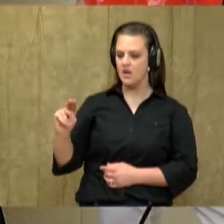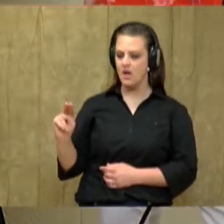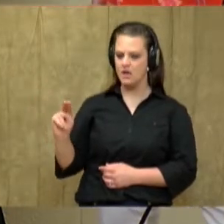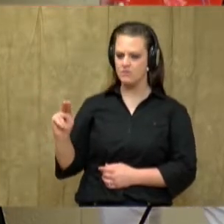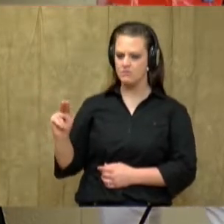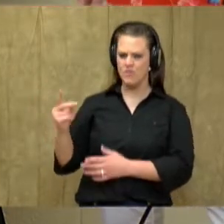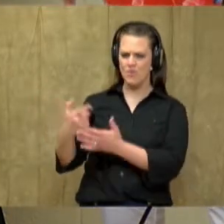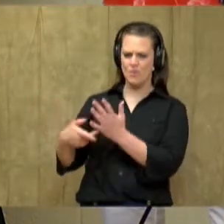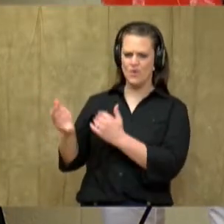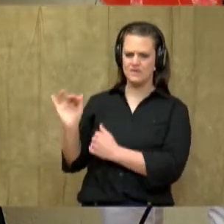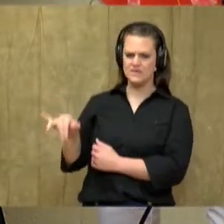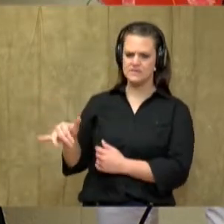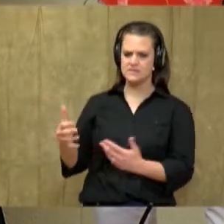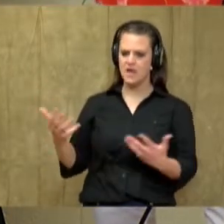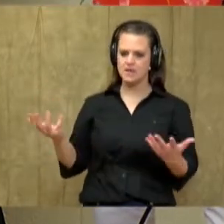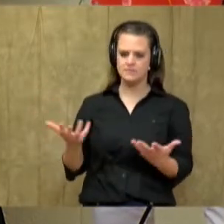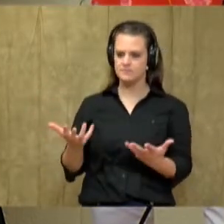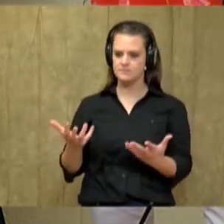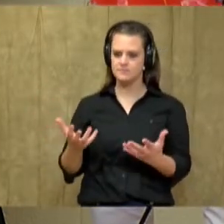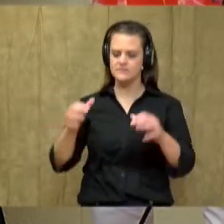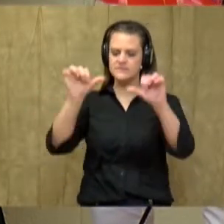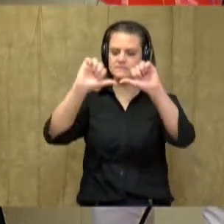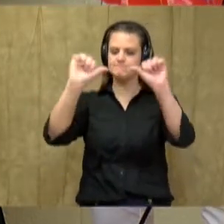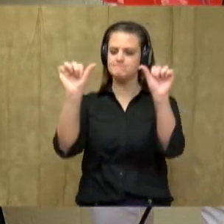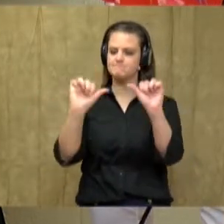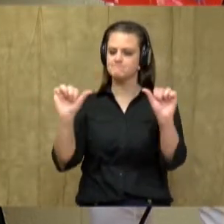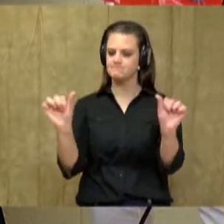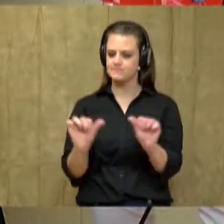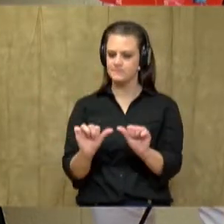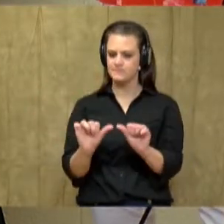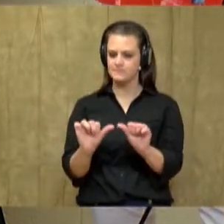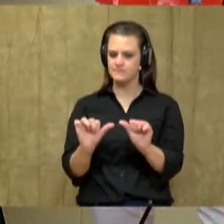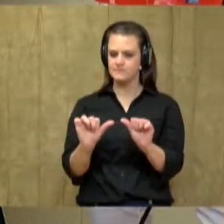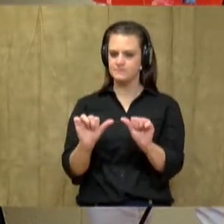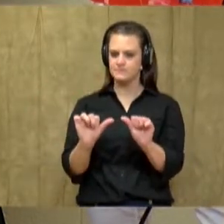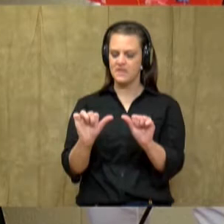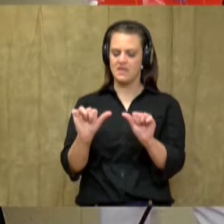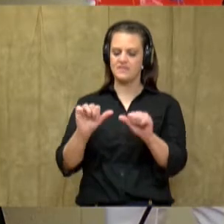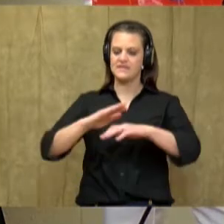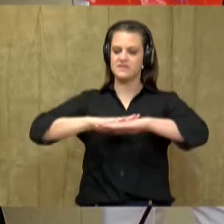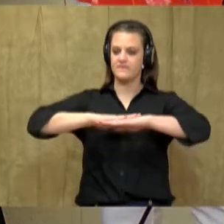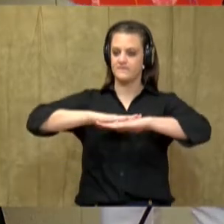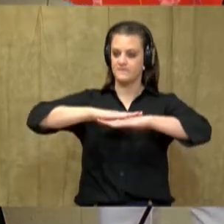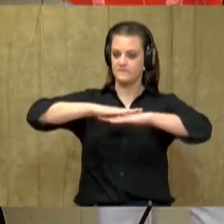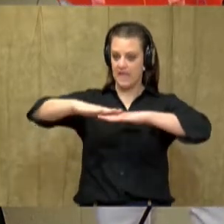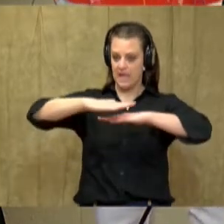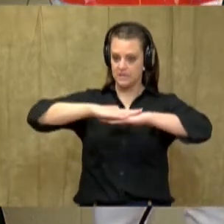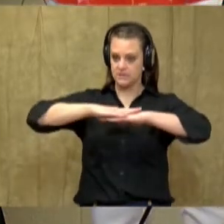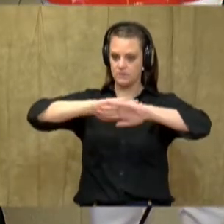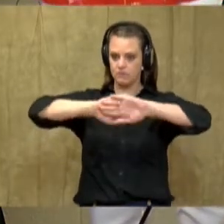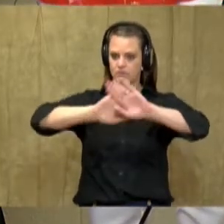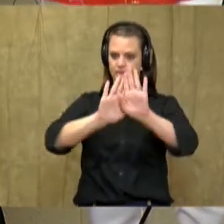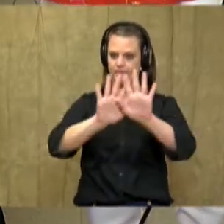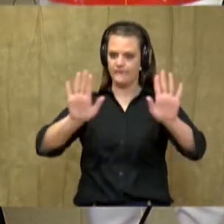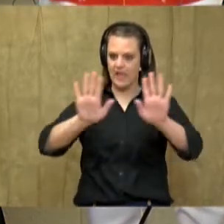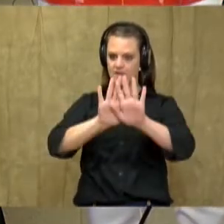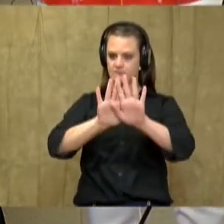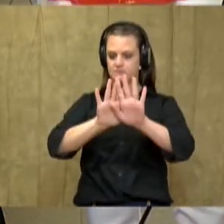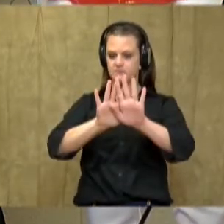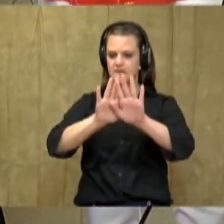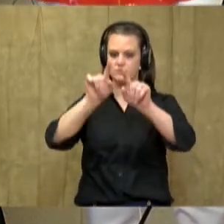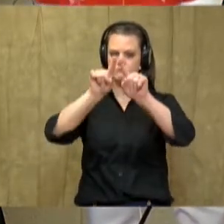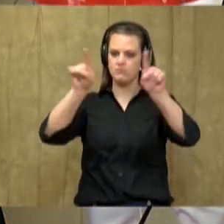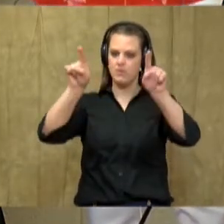a polygon is any figure that's a closed, flat shape with all